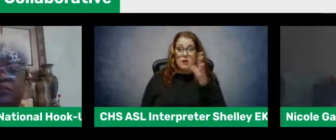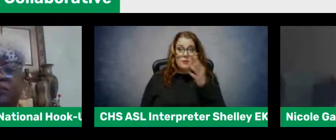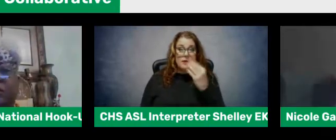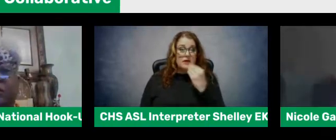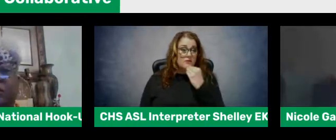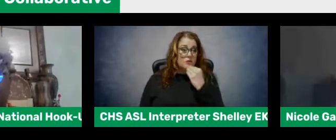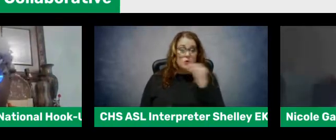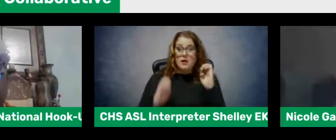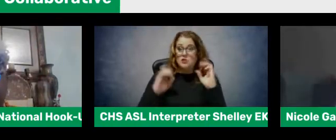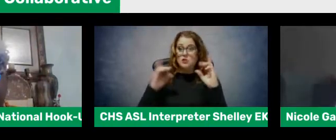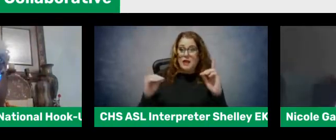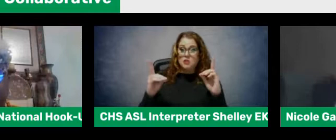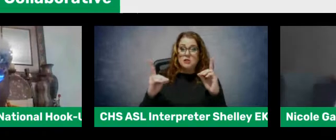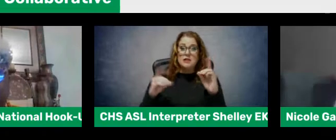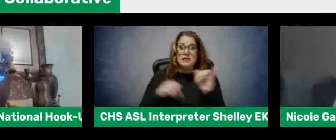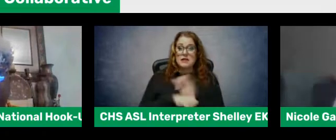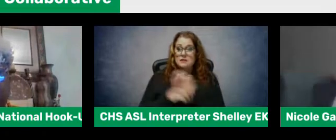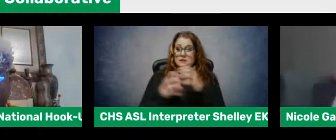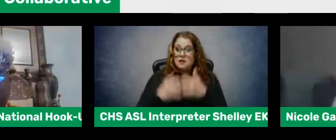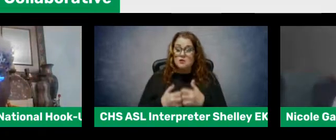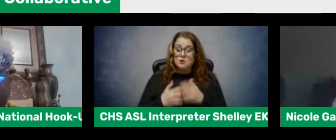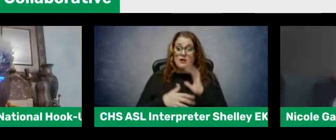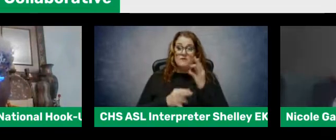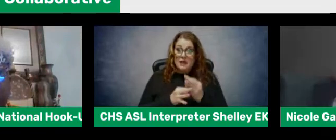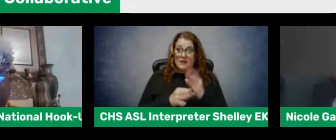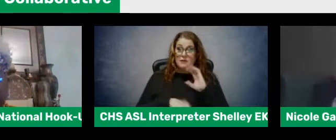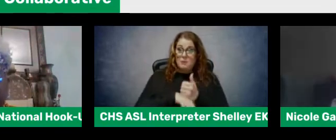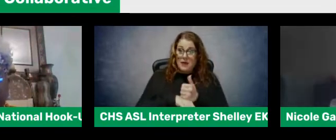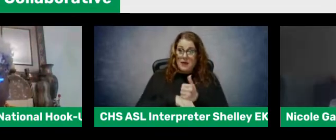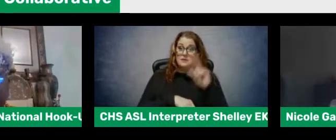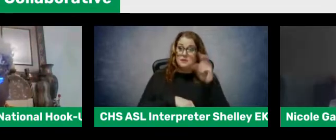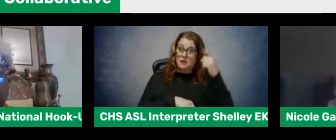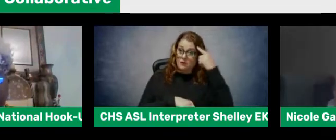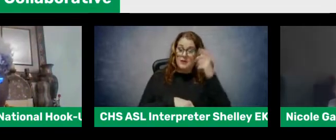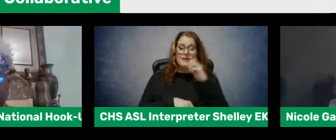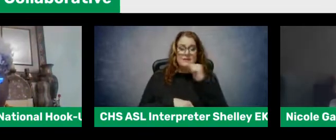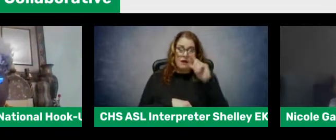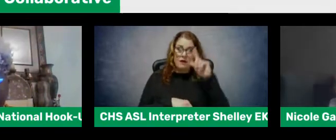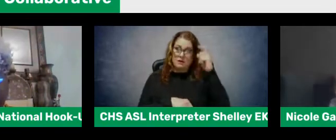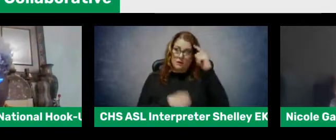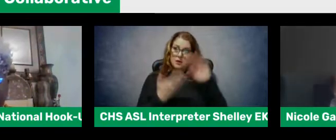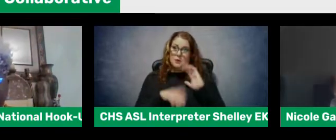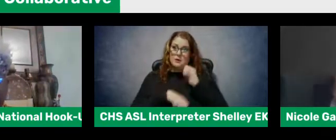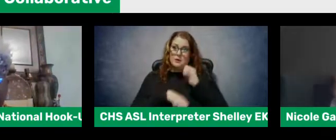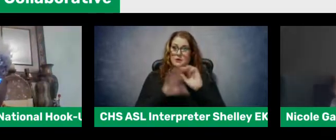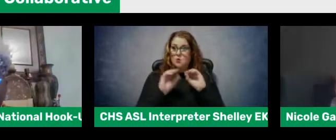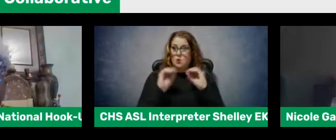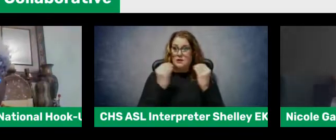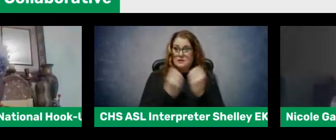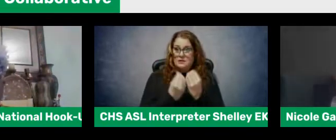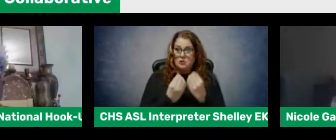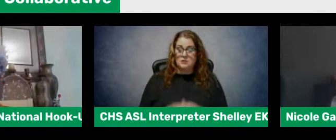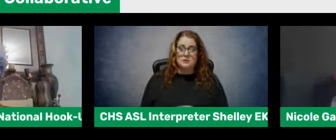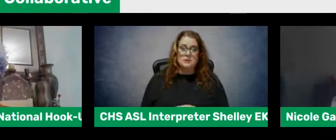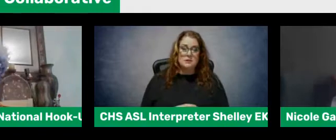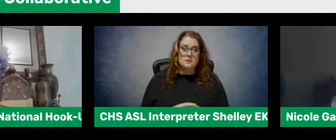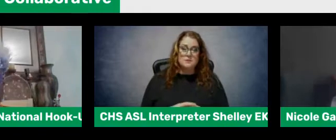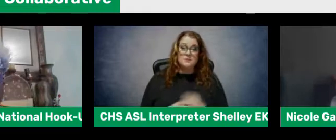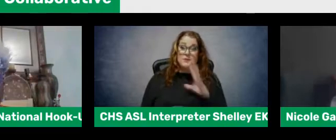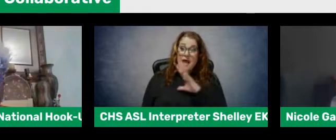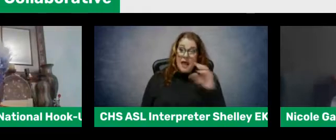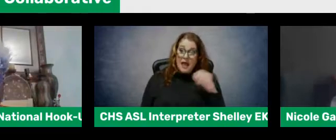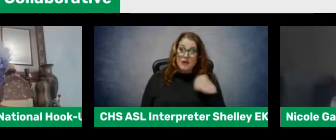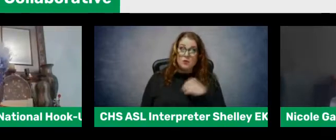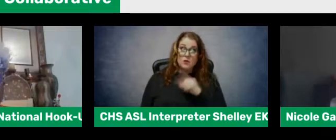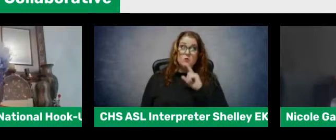education, industrial, faith-based, government, and non-government community-based organizations. And we're really